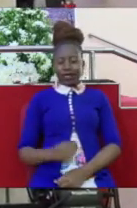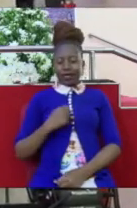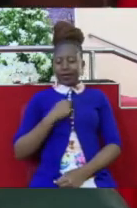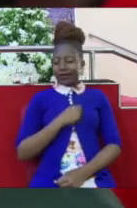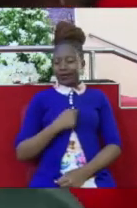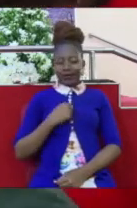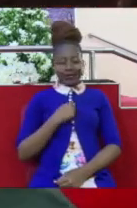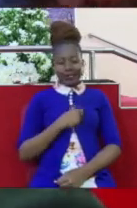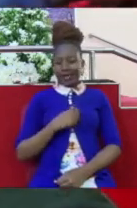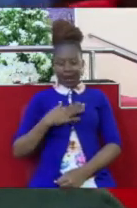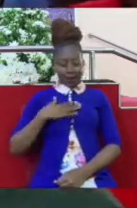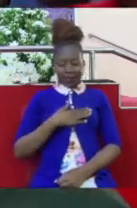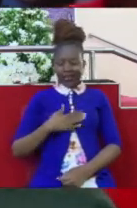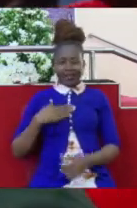pale.